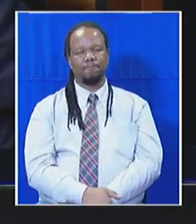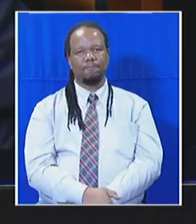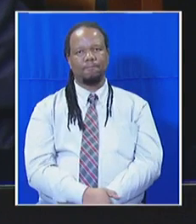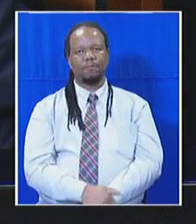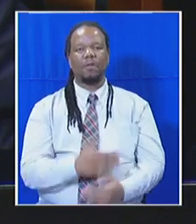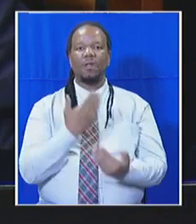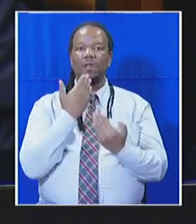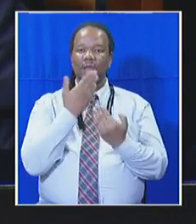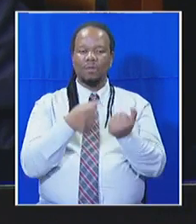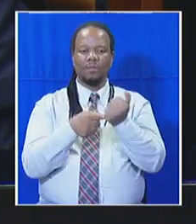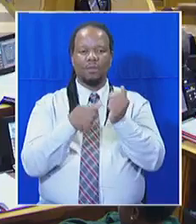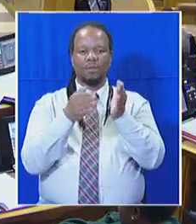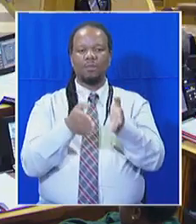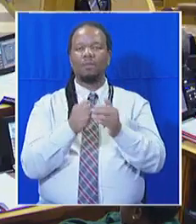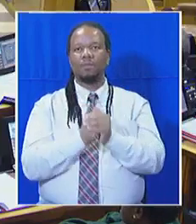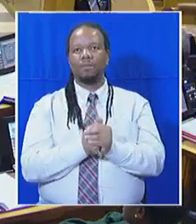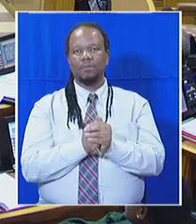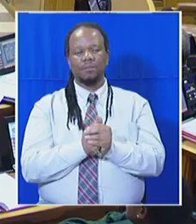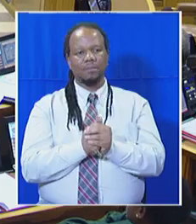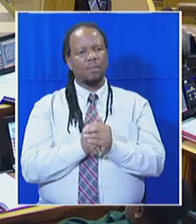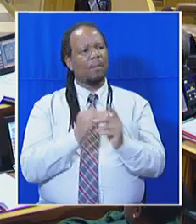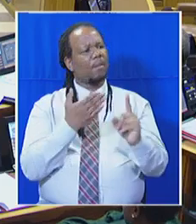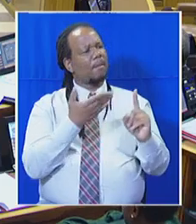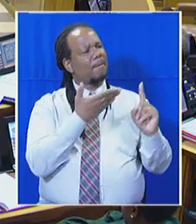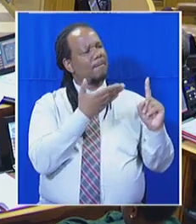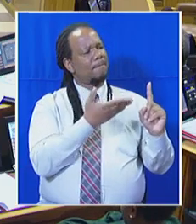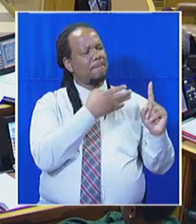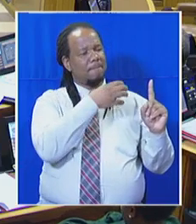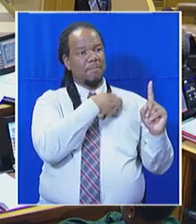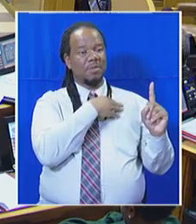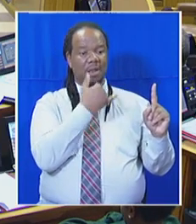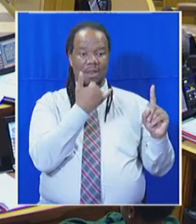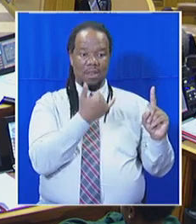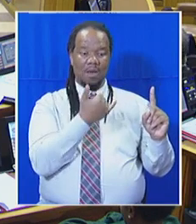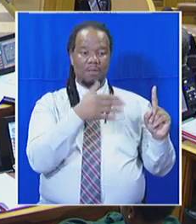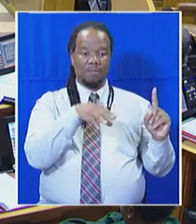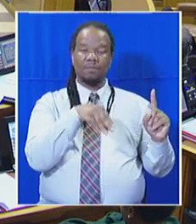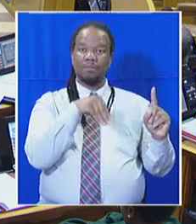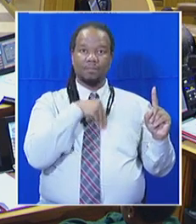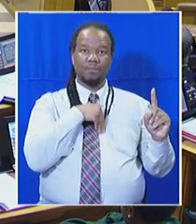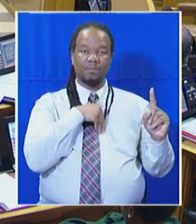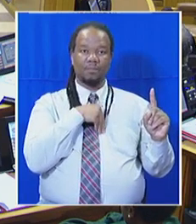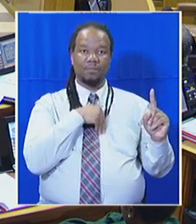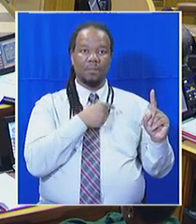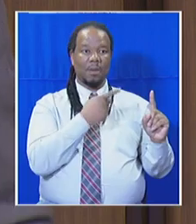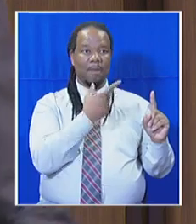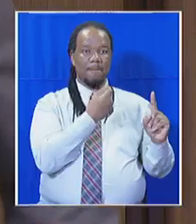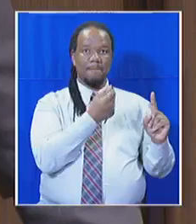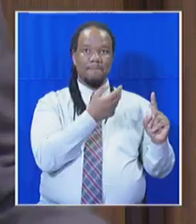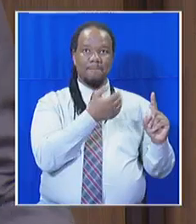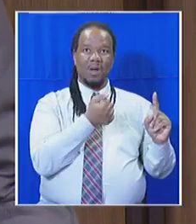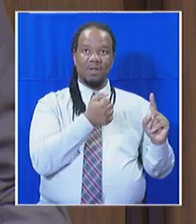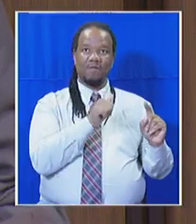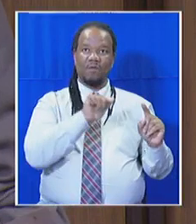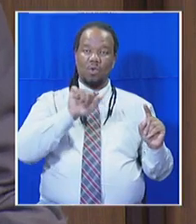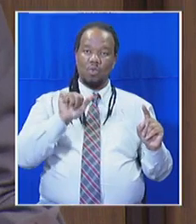Thank you, Deputy Speaker. Honourable Minister, you have just admitted that you will be taking money earmarked for quality